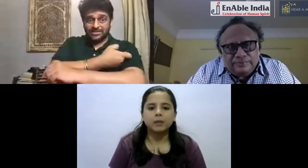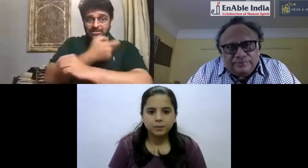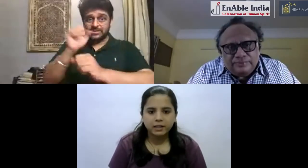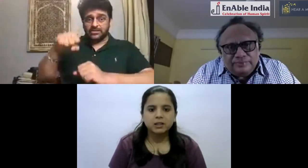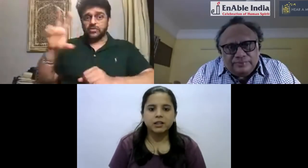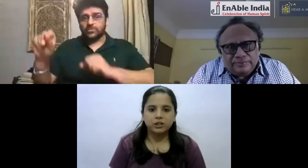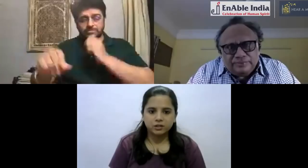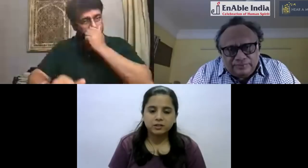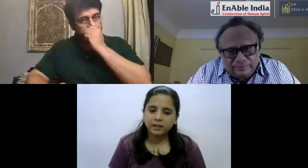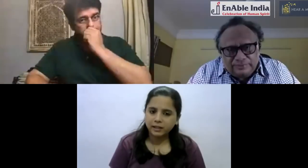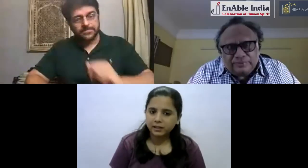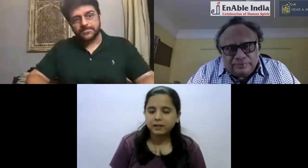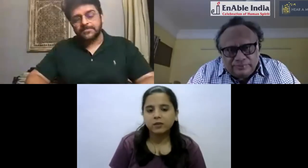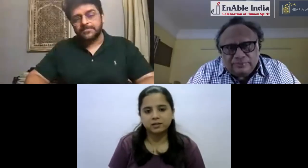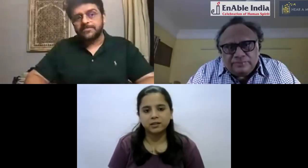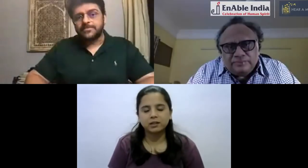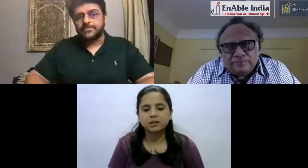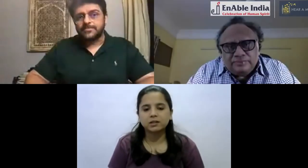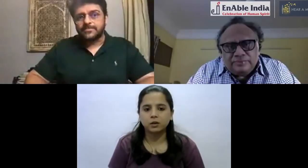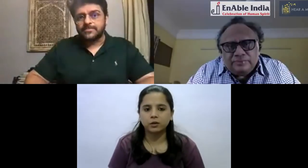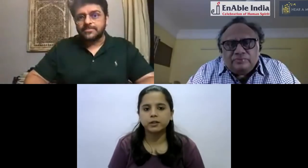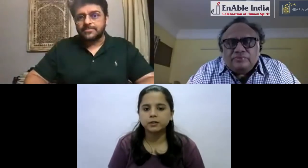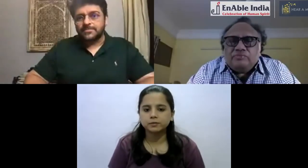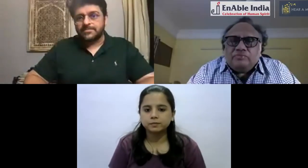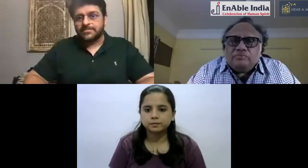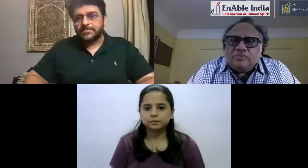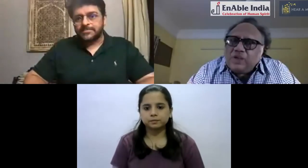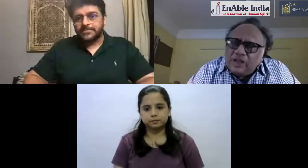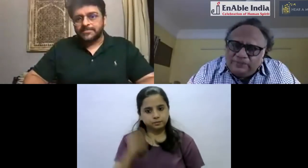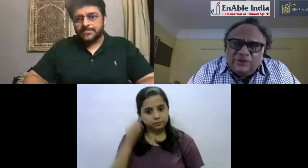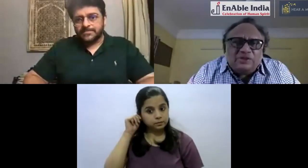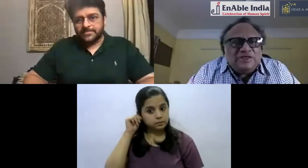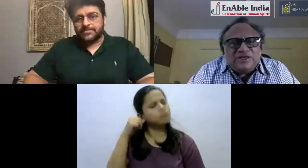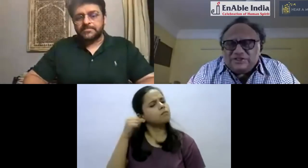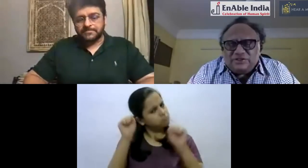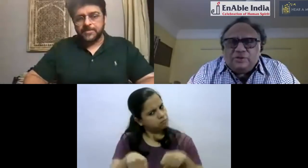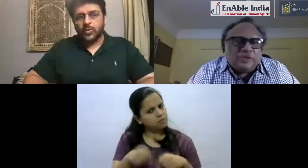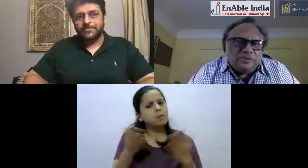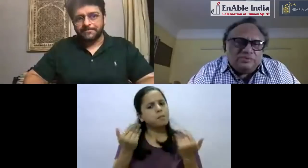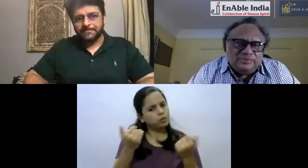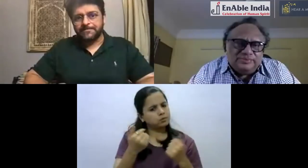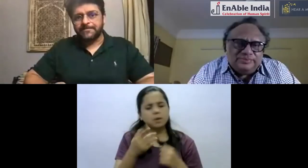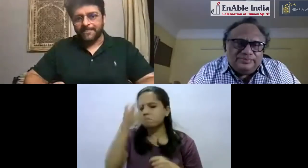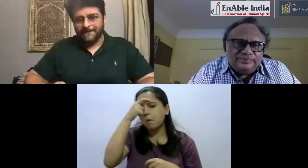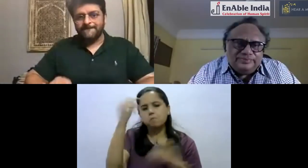and some other medical conditions. Can they get vaccinated or not? Absolutely, yes, no